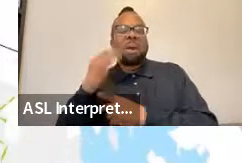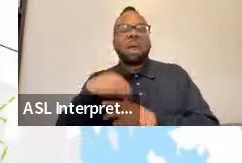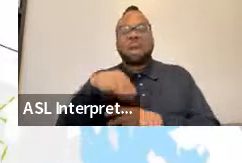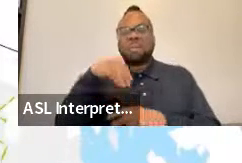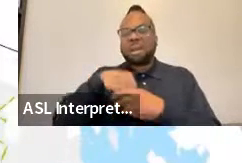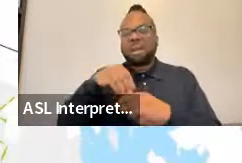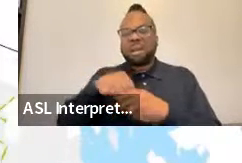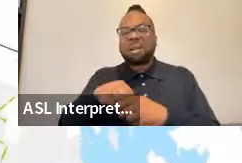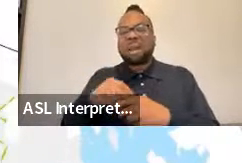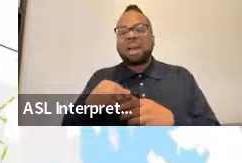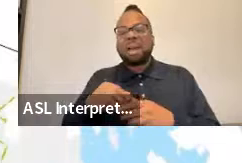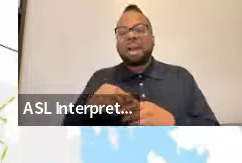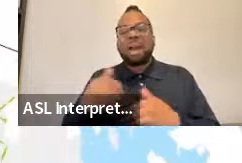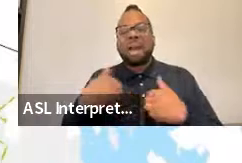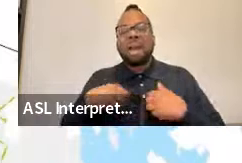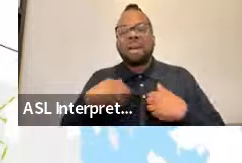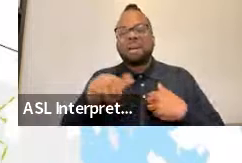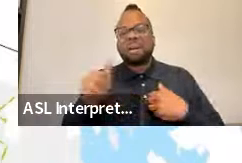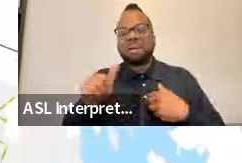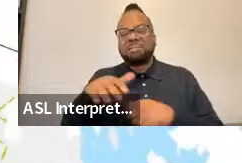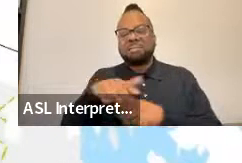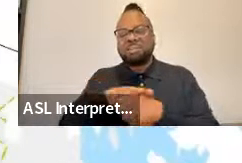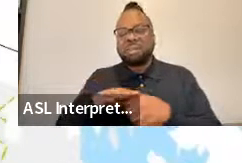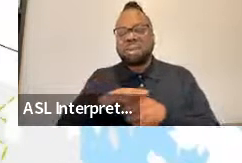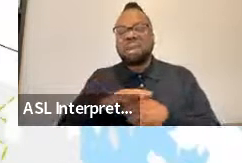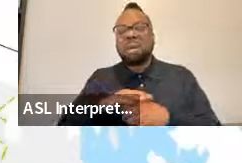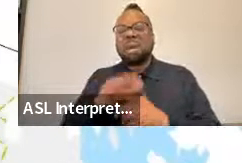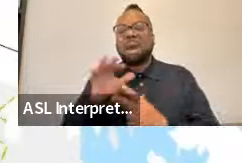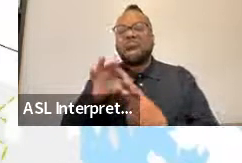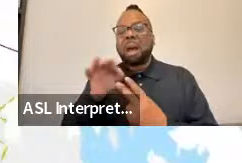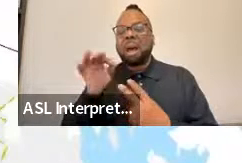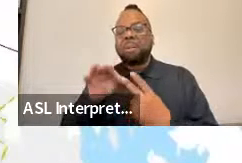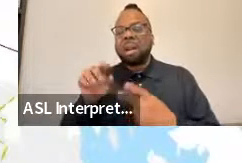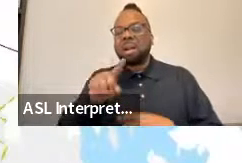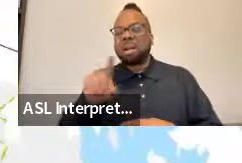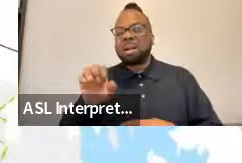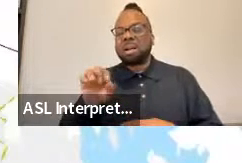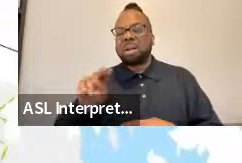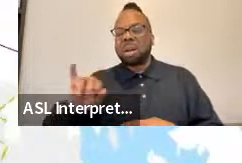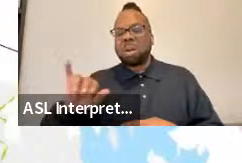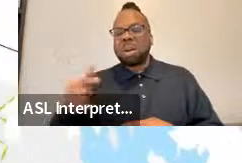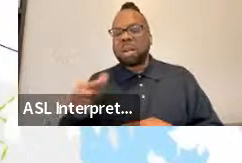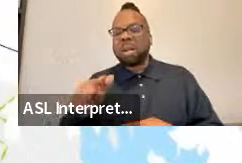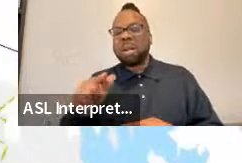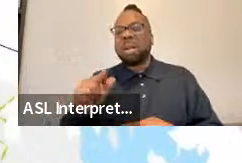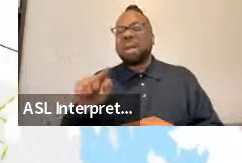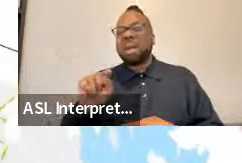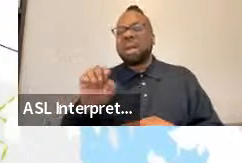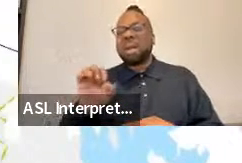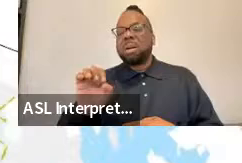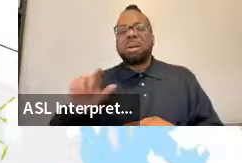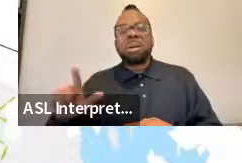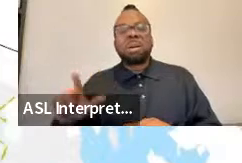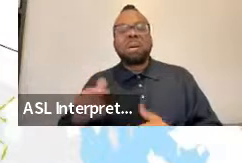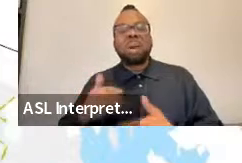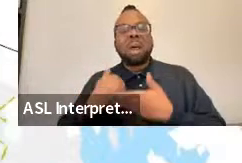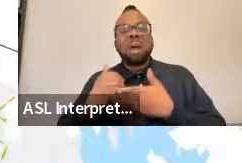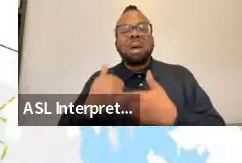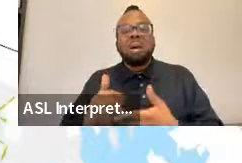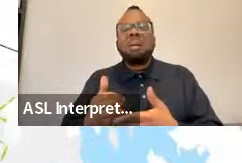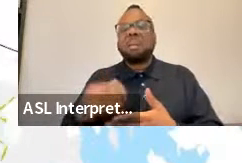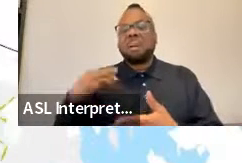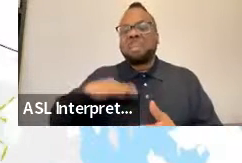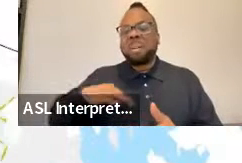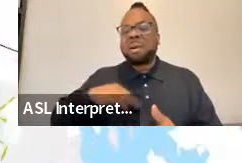R10 districts and equivalents. These are optional zoning tools to incentivize the creation of affordable housing. Under our